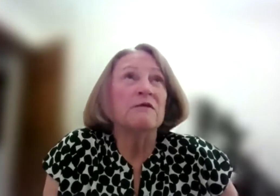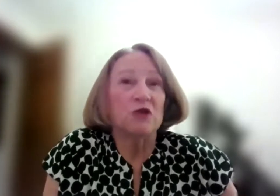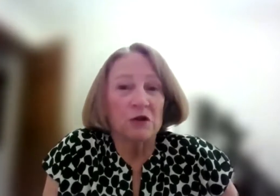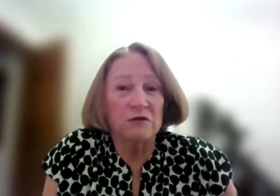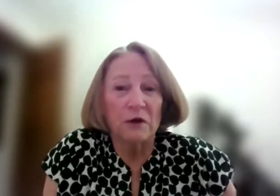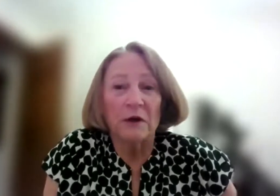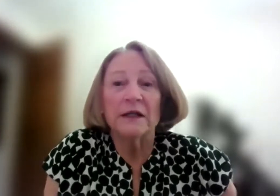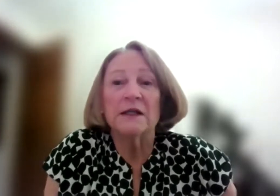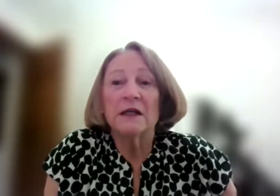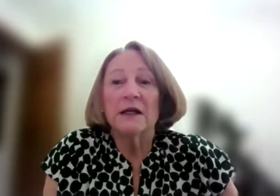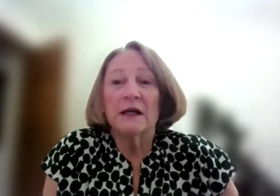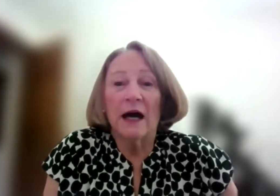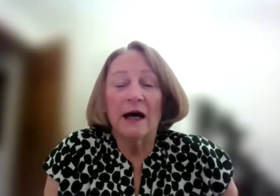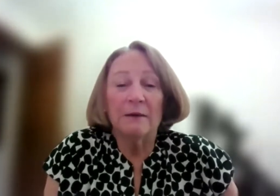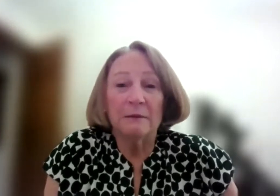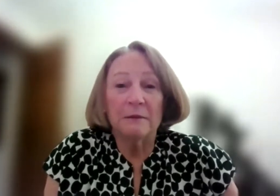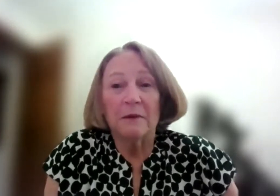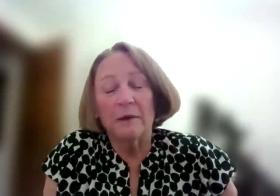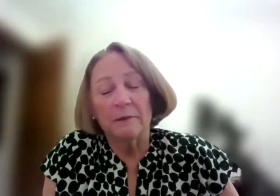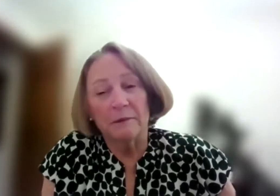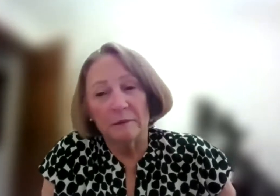murder of George Floyd